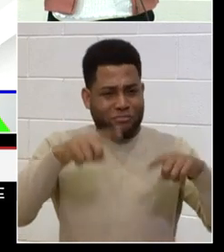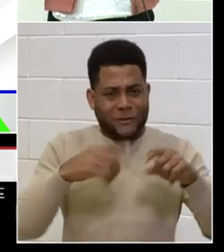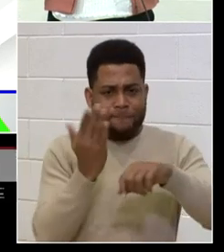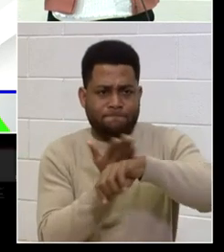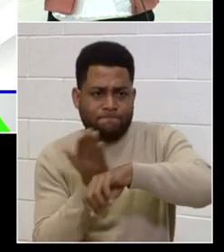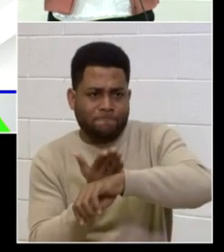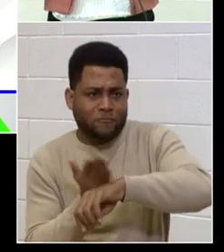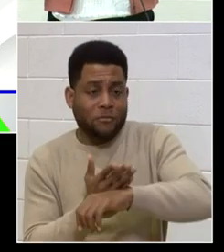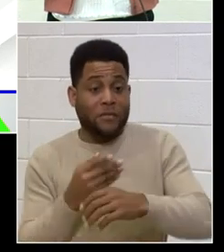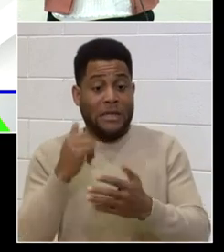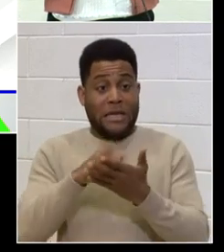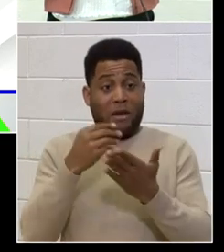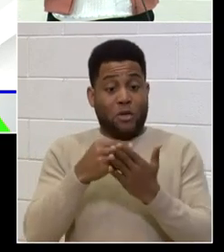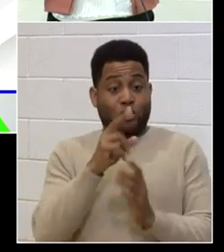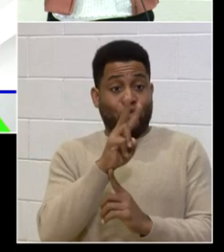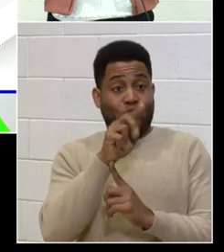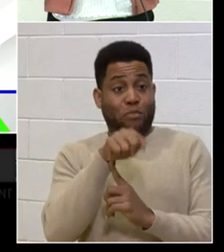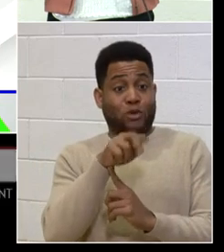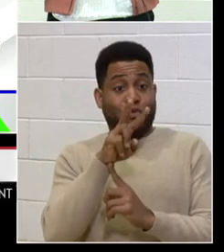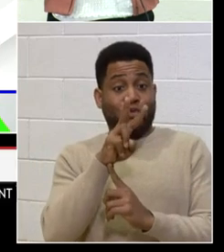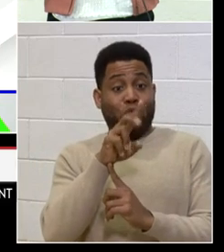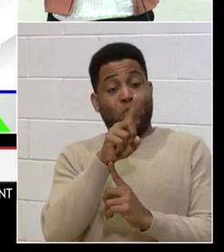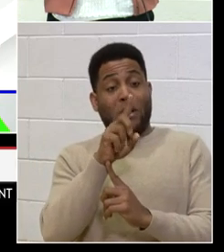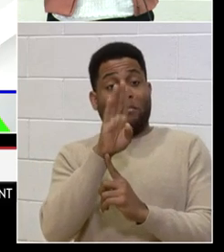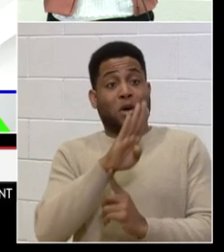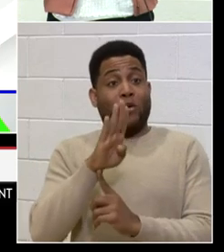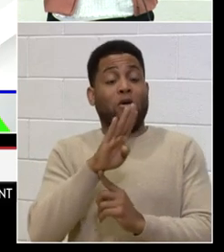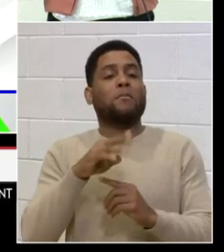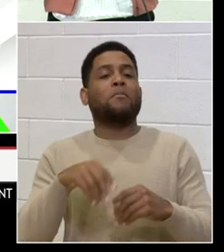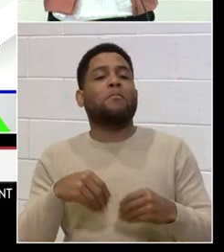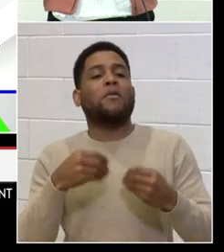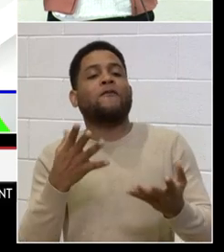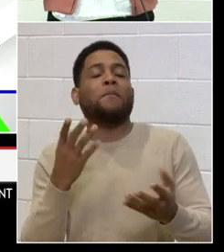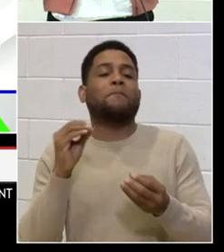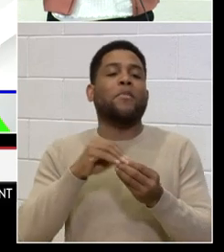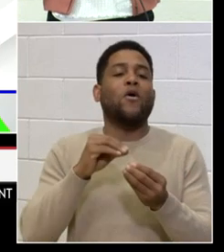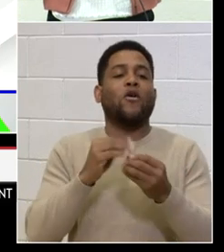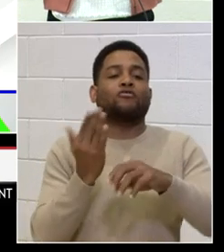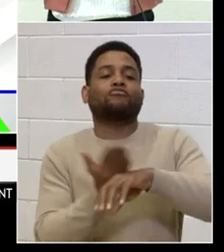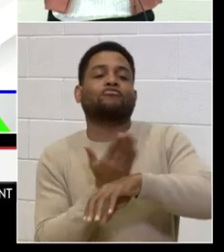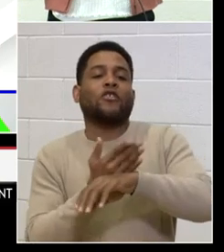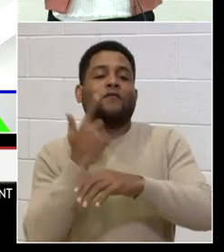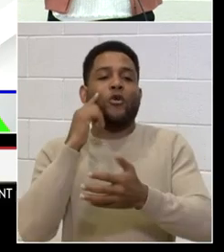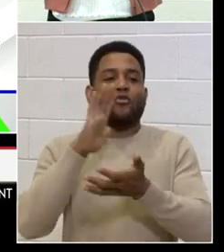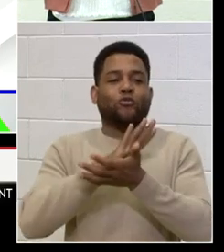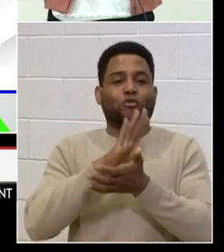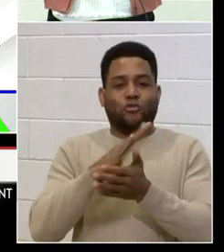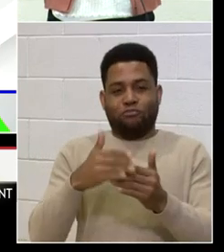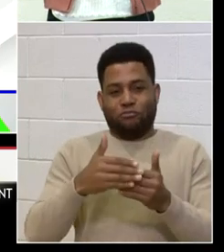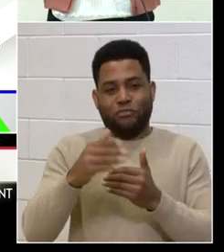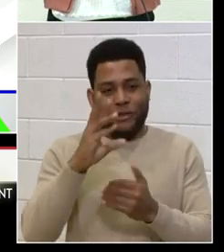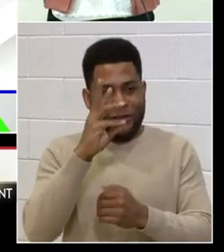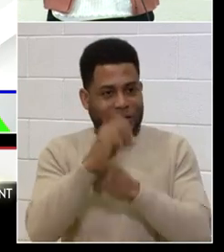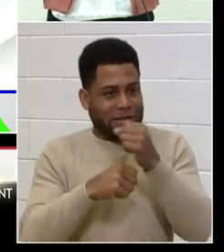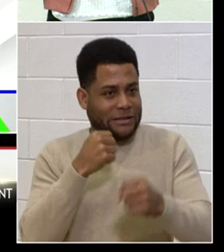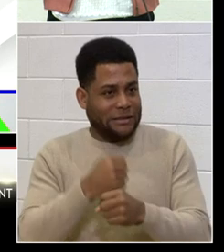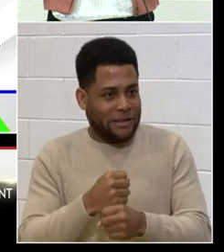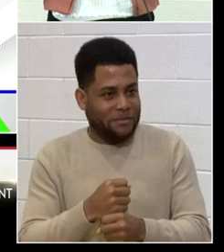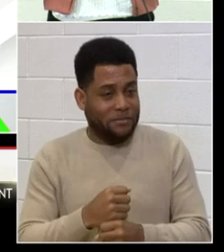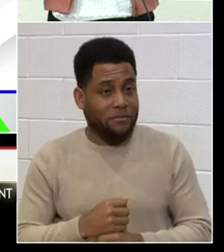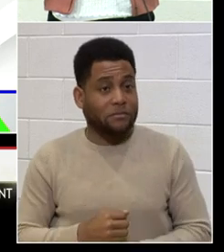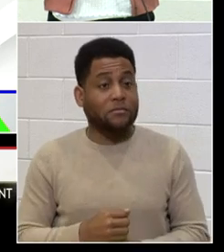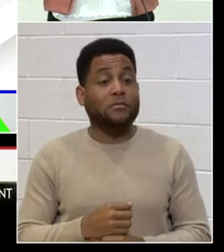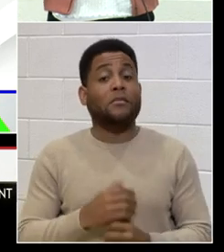35 full modernizations of schools across the city in the next 6 years. In the area of economic